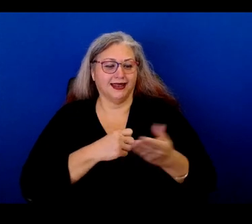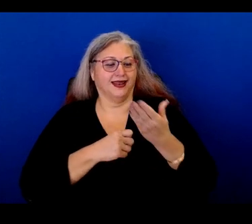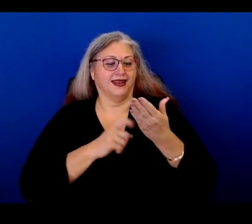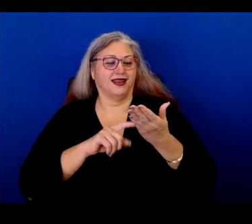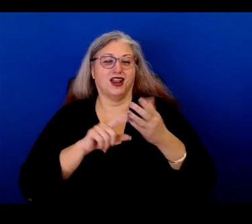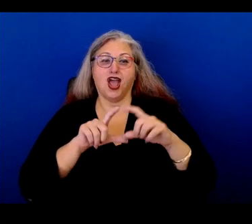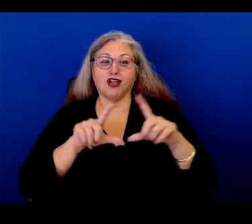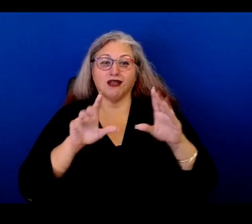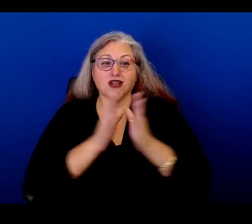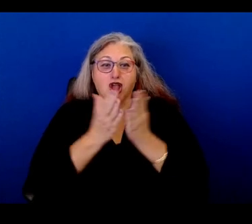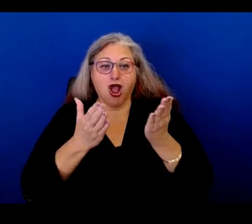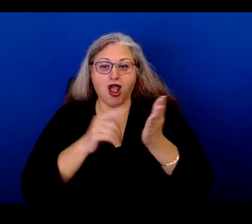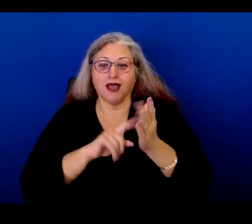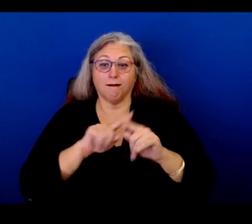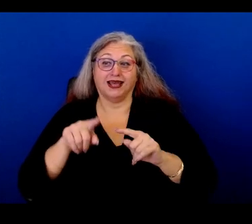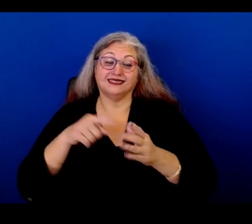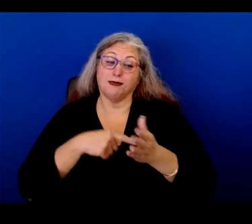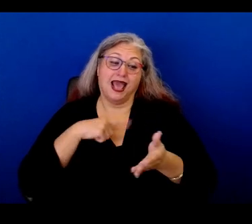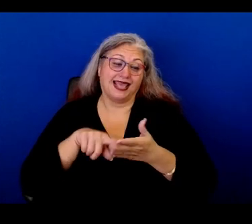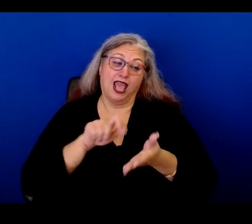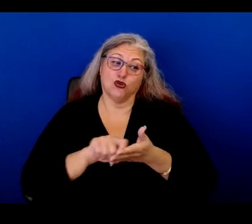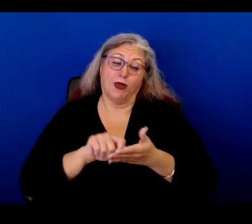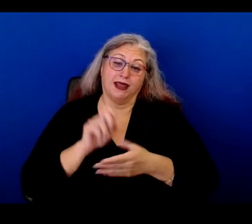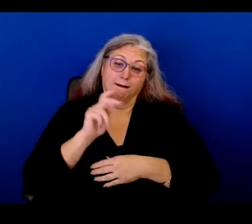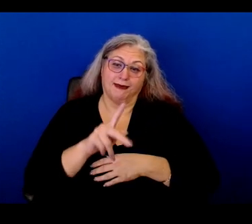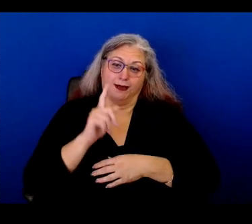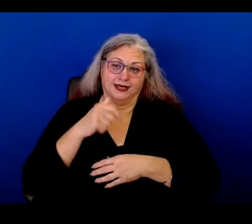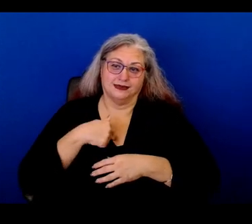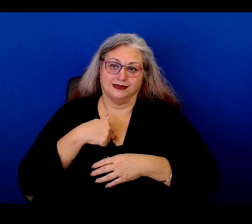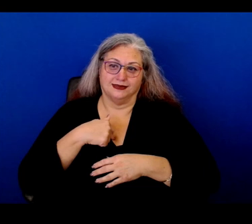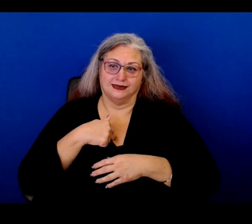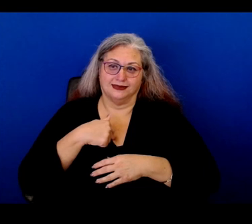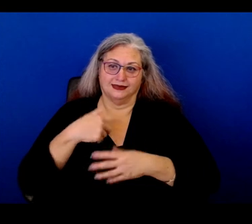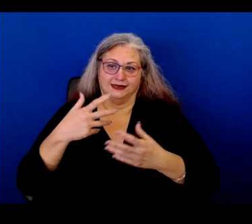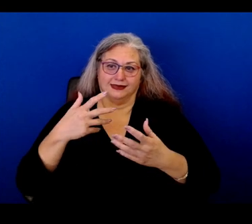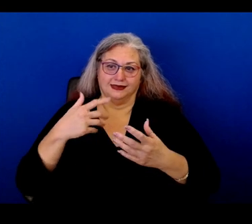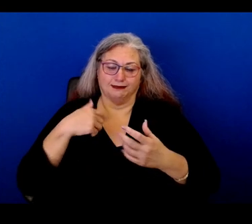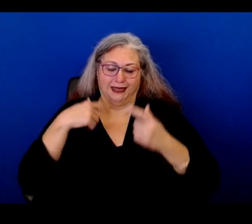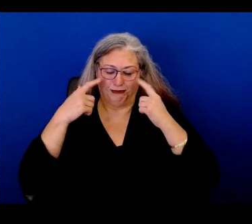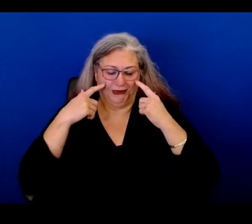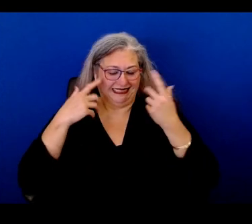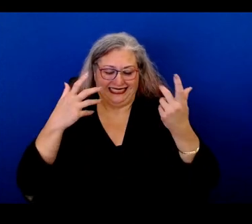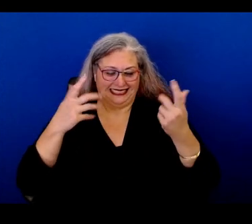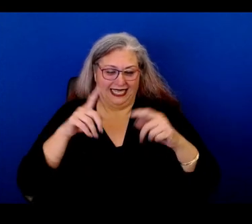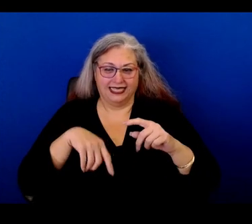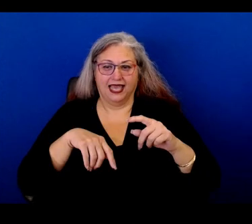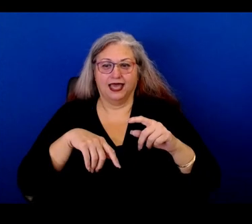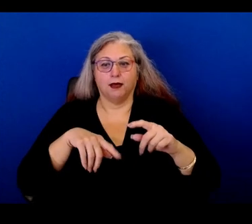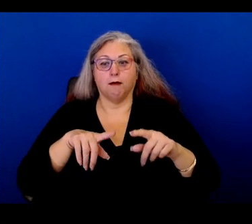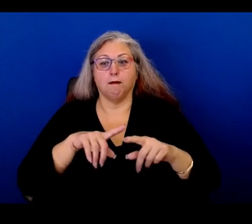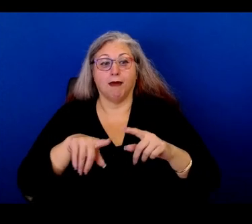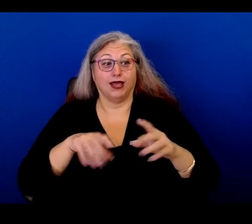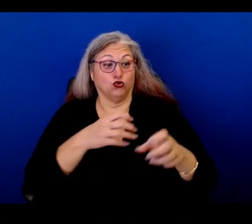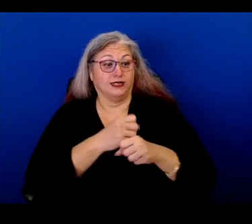often I can't write back because I can't. Mm-hmm, but